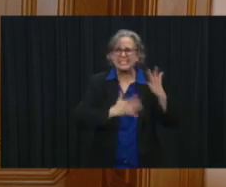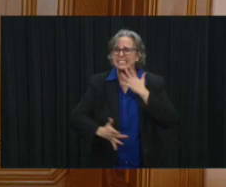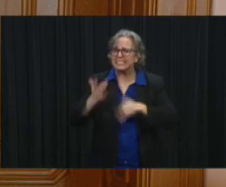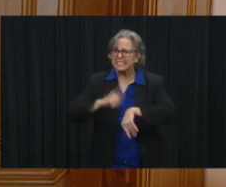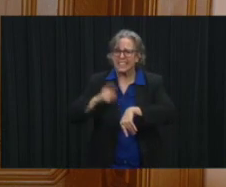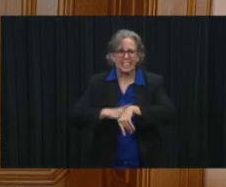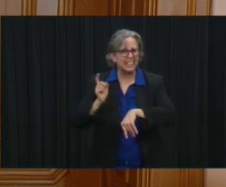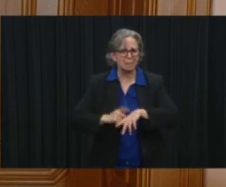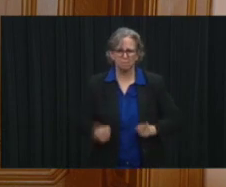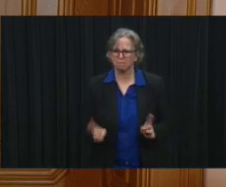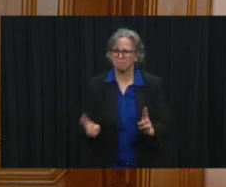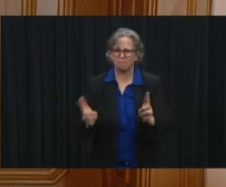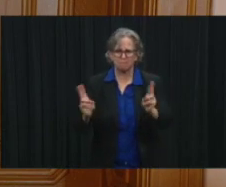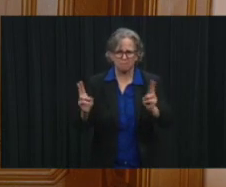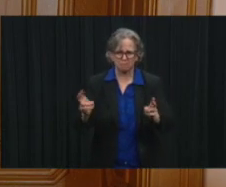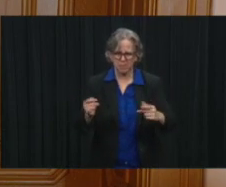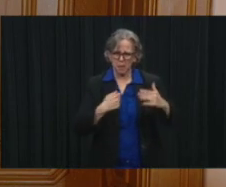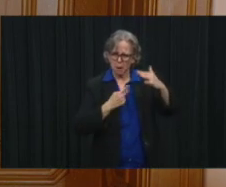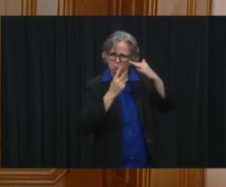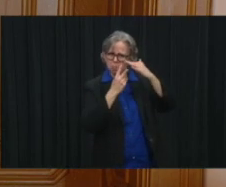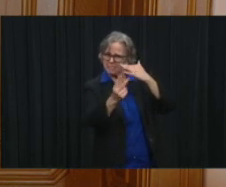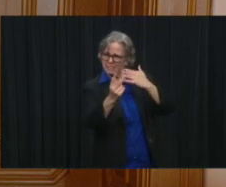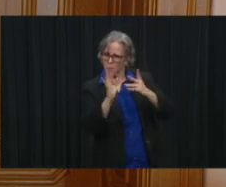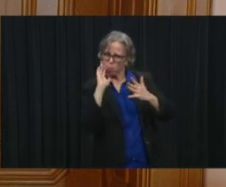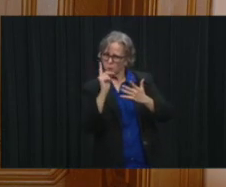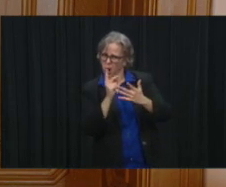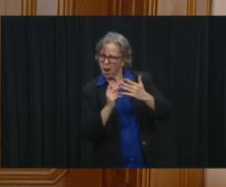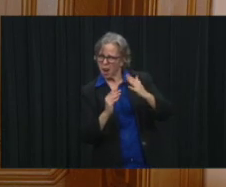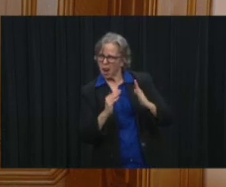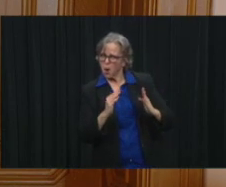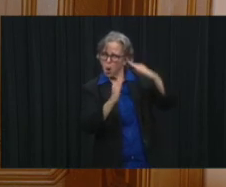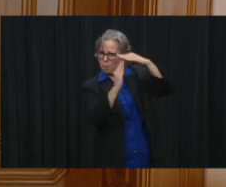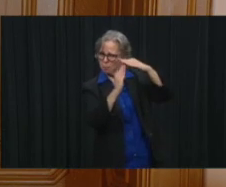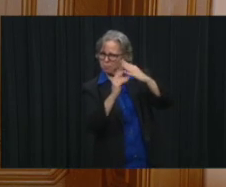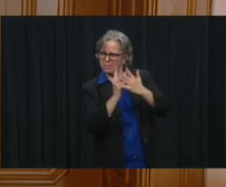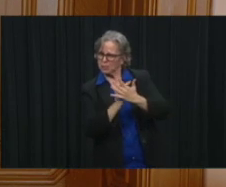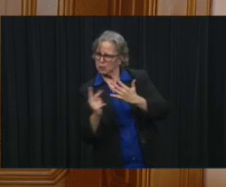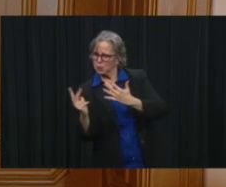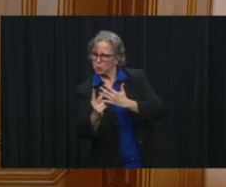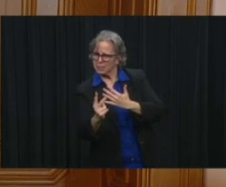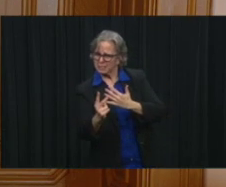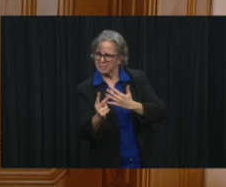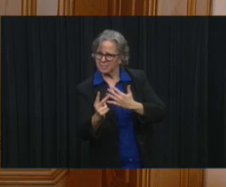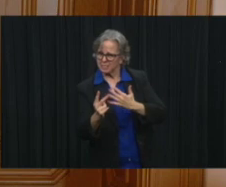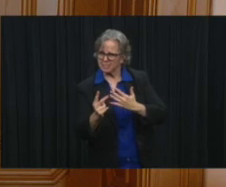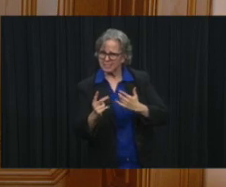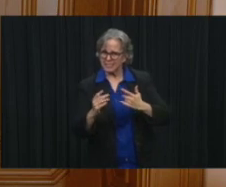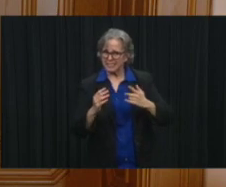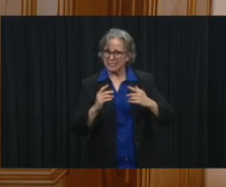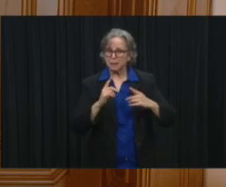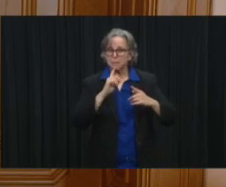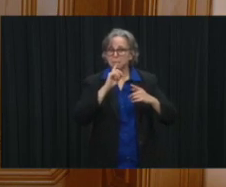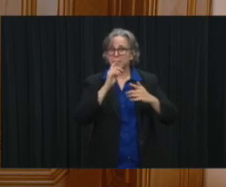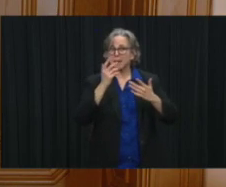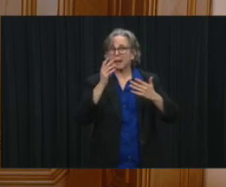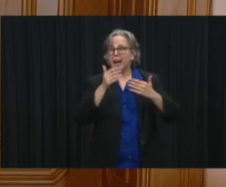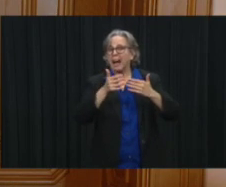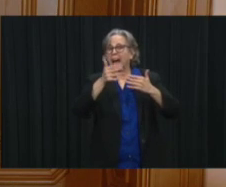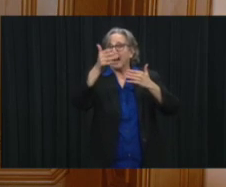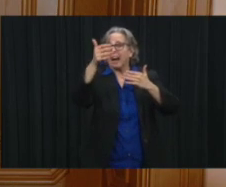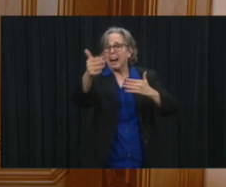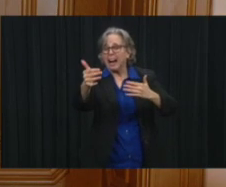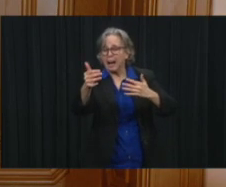weeks, but may not even hit the peak until mid-May. So our goal, what we want for